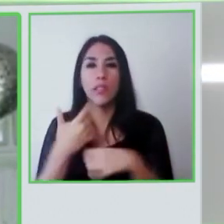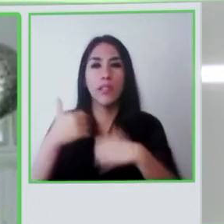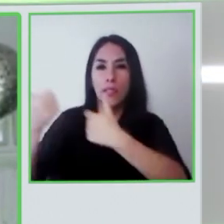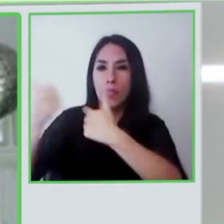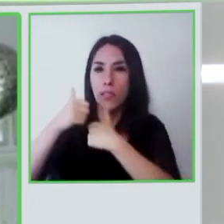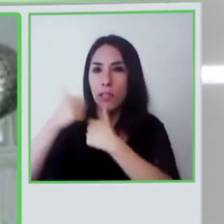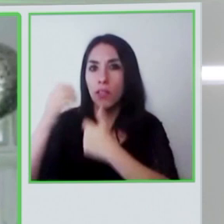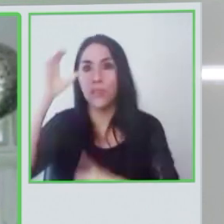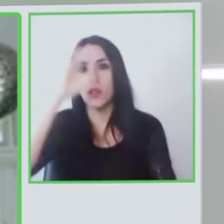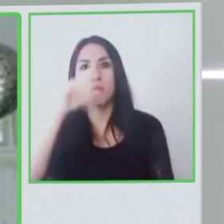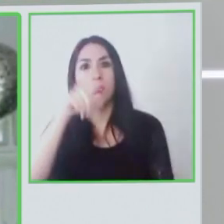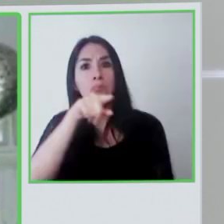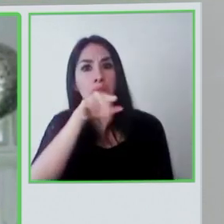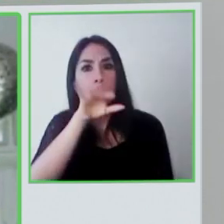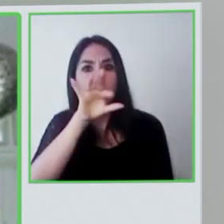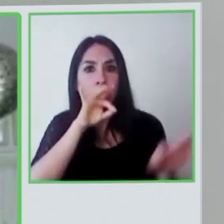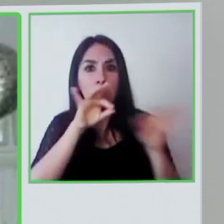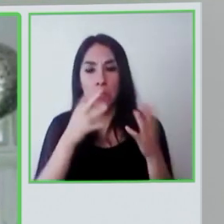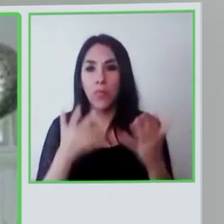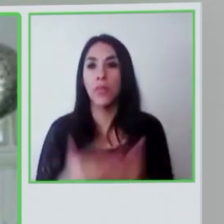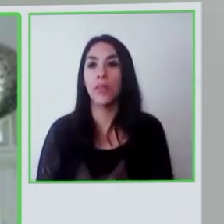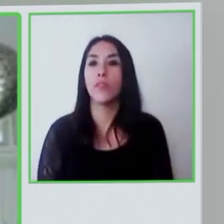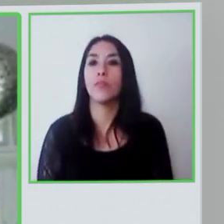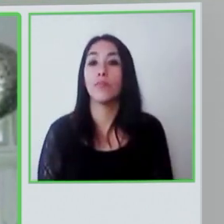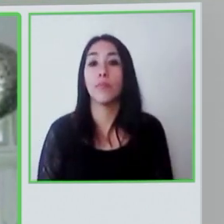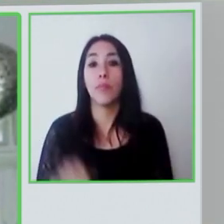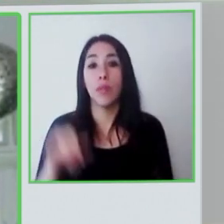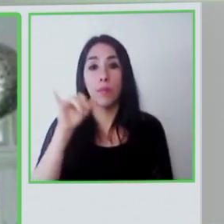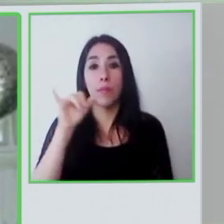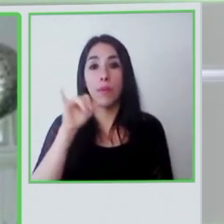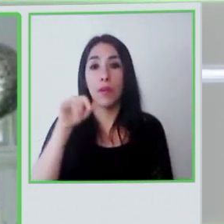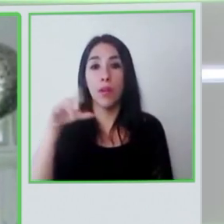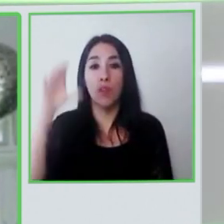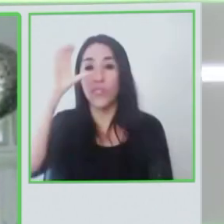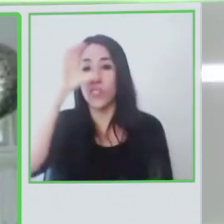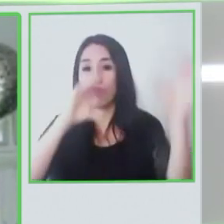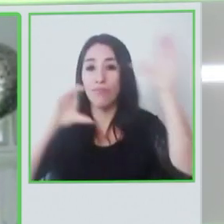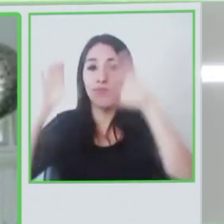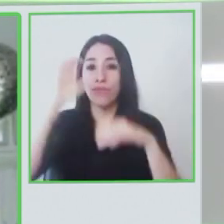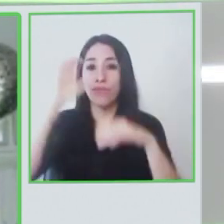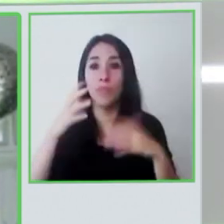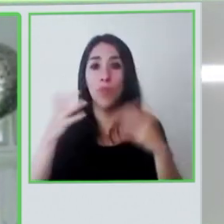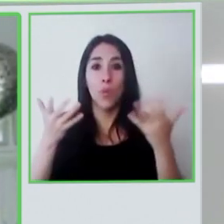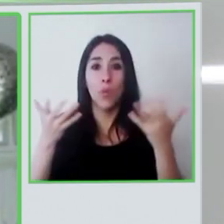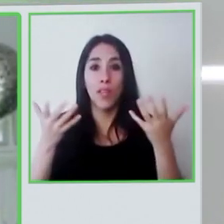where the challenges are. We're looking for